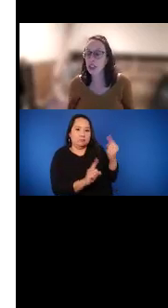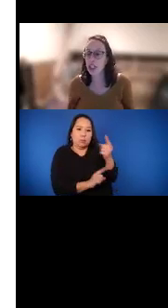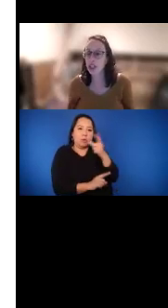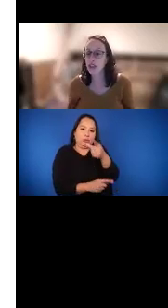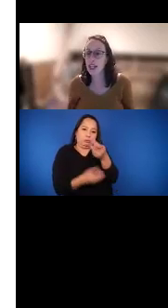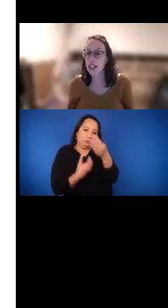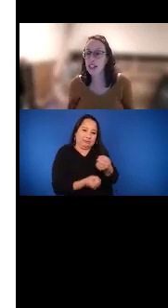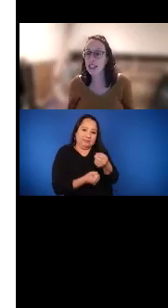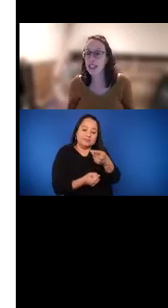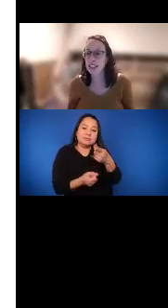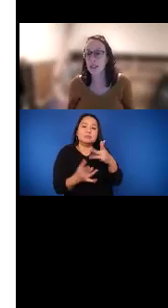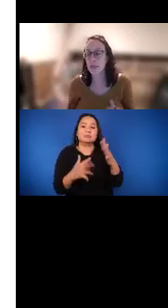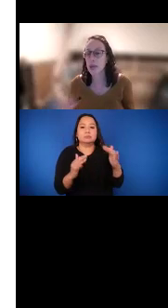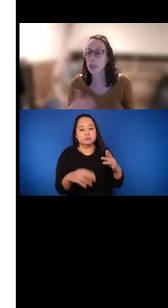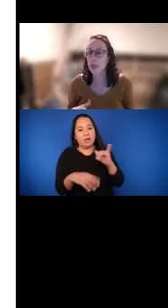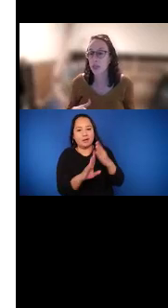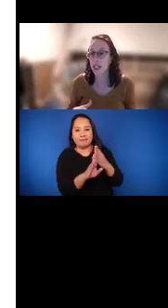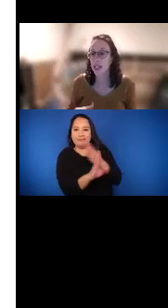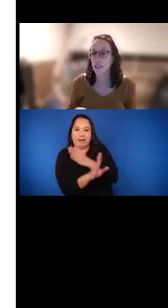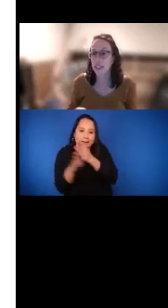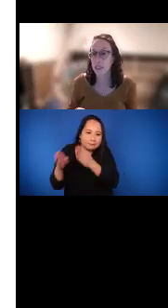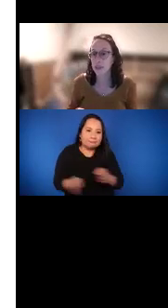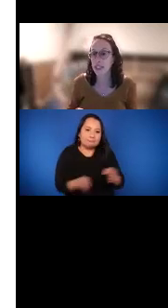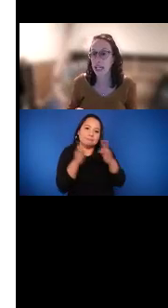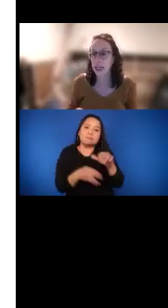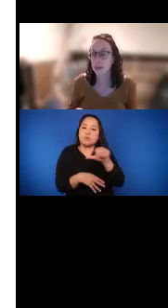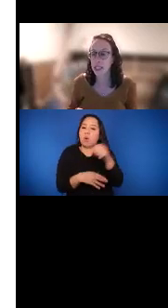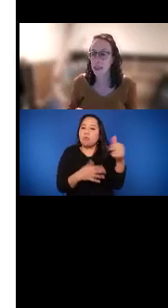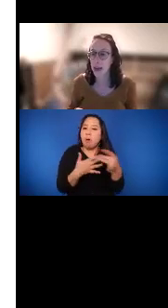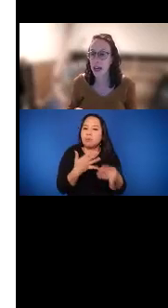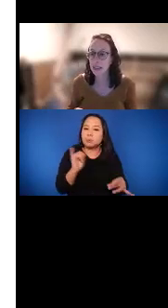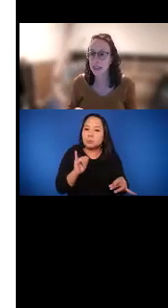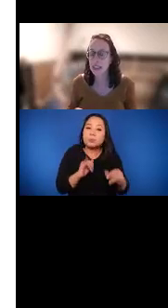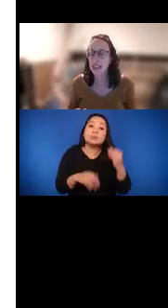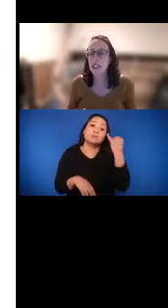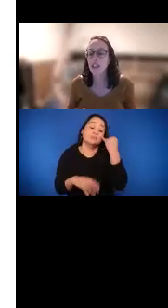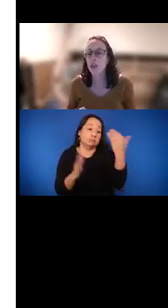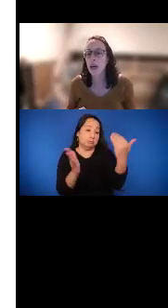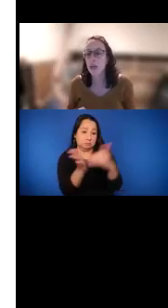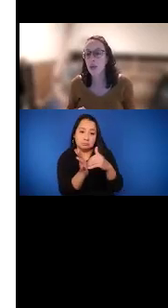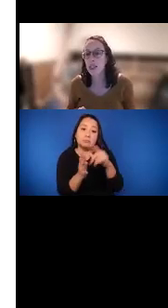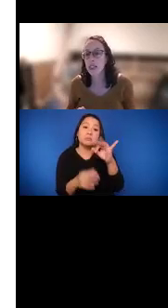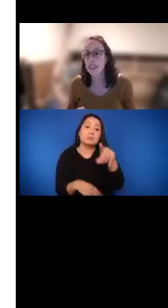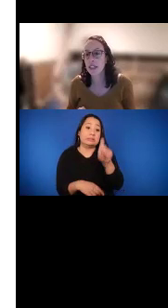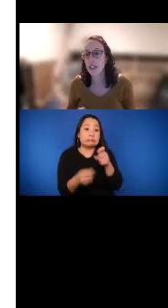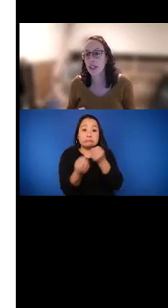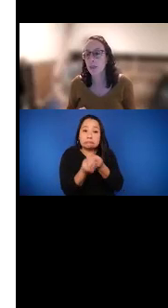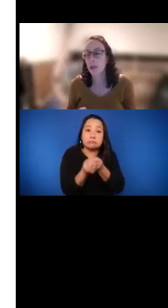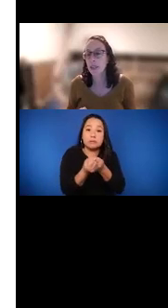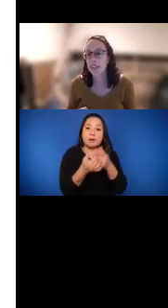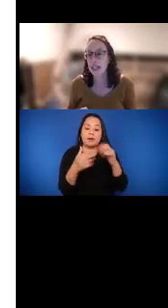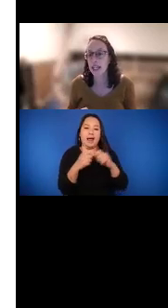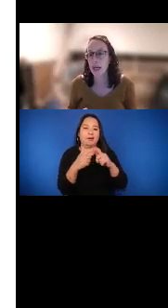help managing your finances and maybe you've been a victim of scams in the past, you might want to